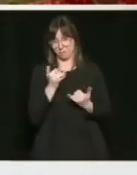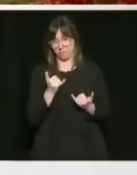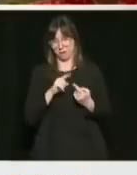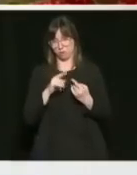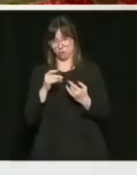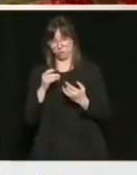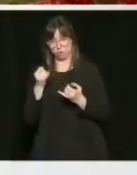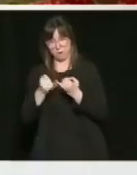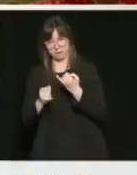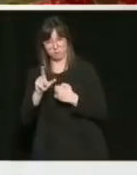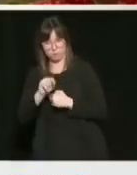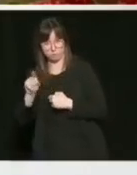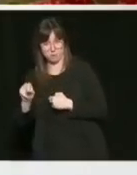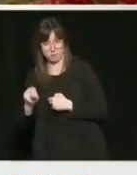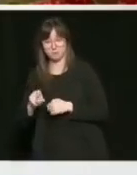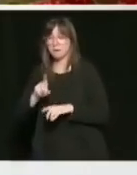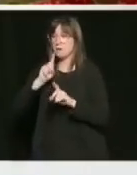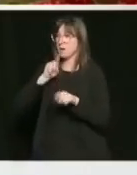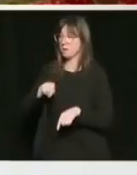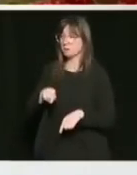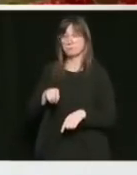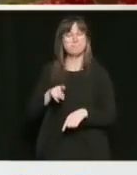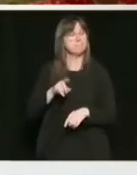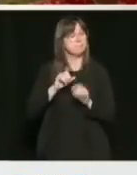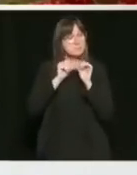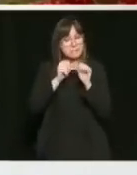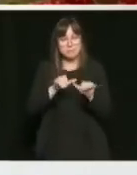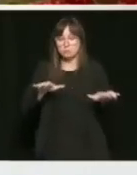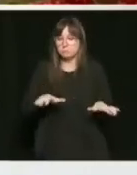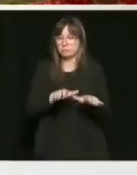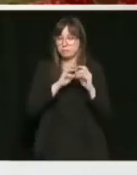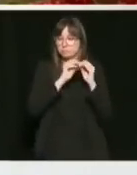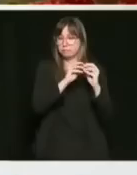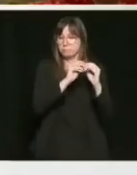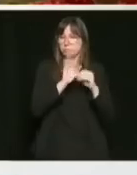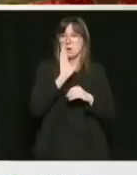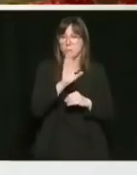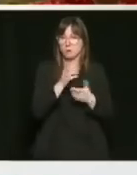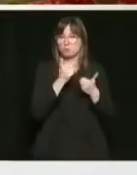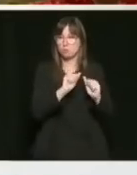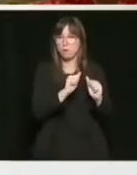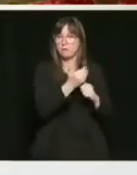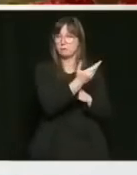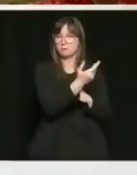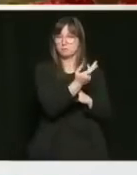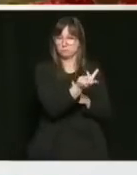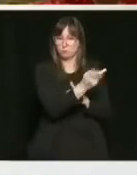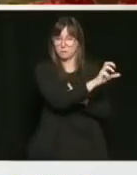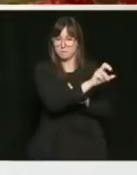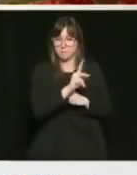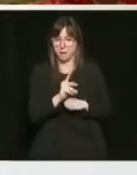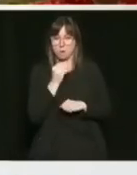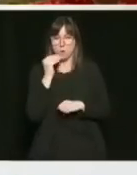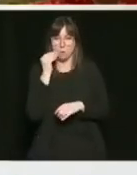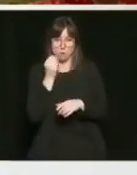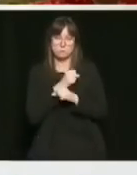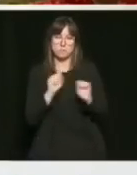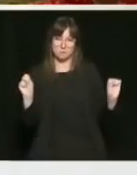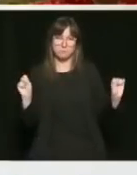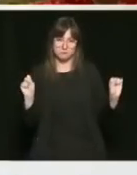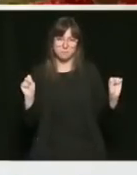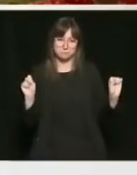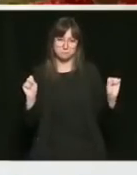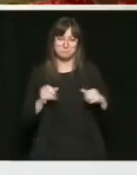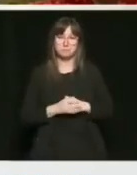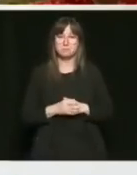of the year? Answer, we will continue to work extremely hard for the safe return home of the